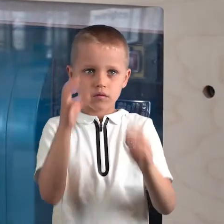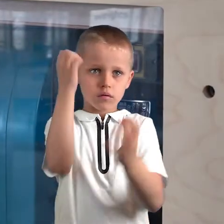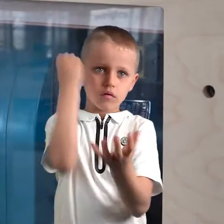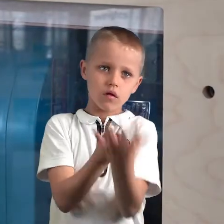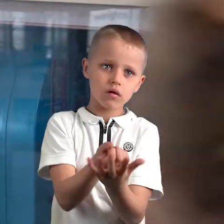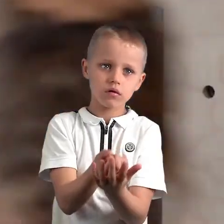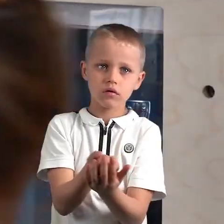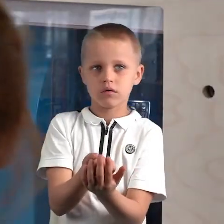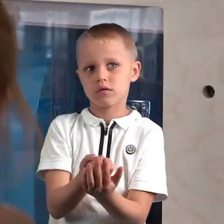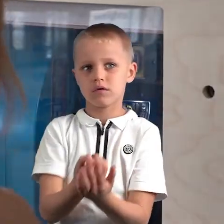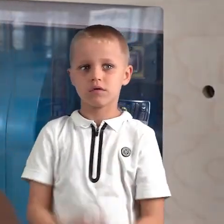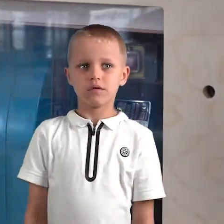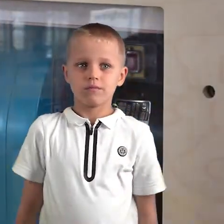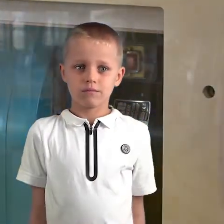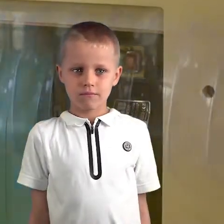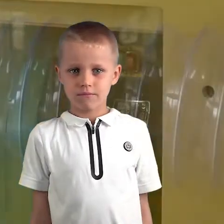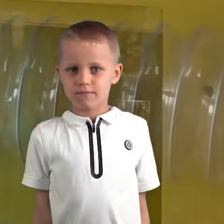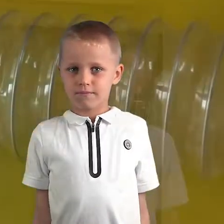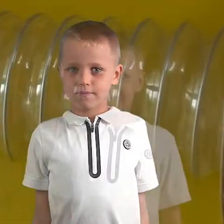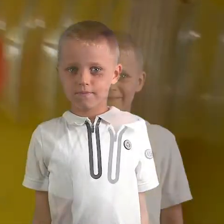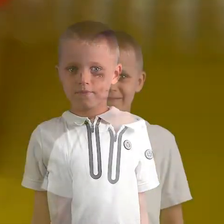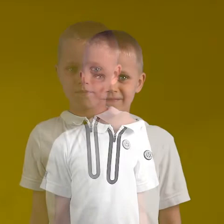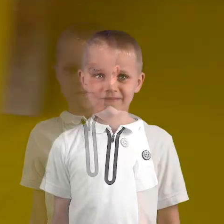It rolls down the run due to gravity.